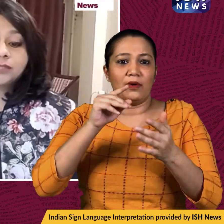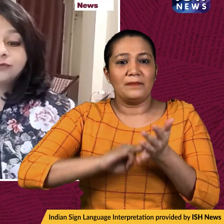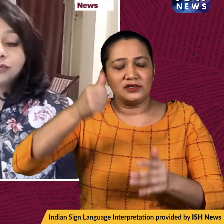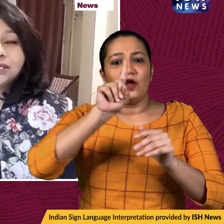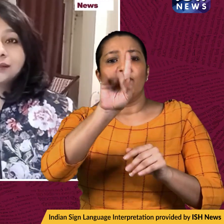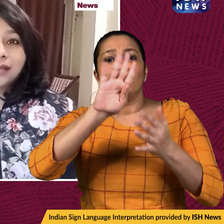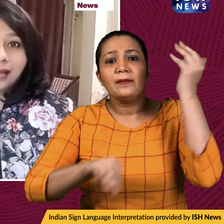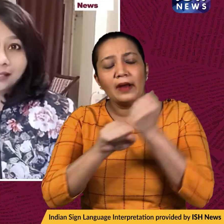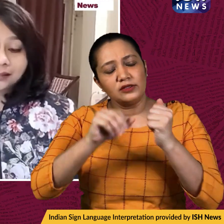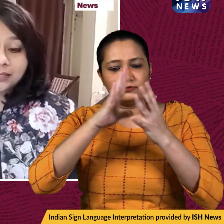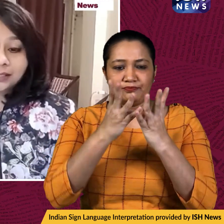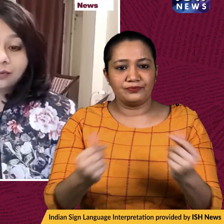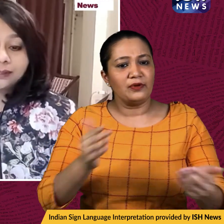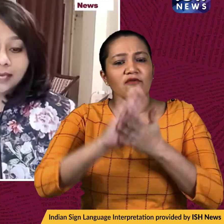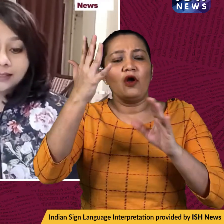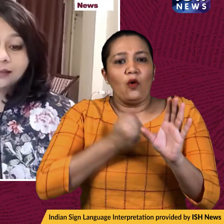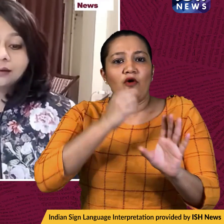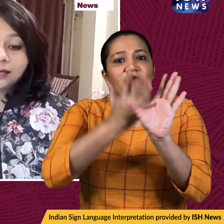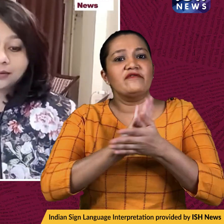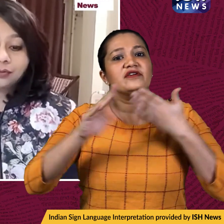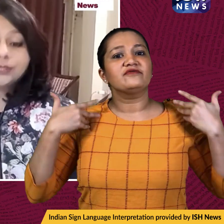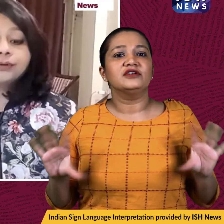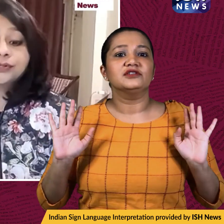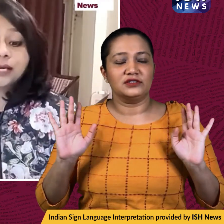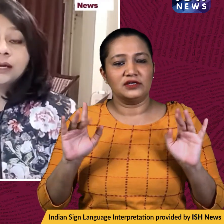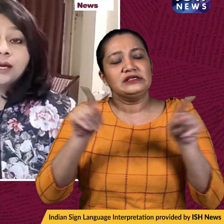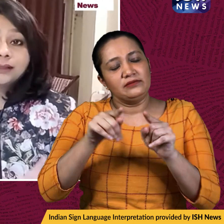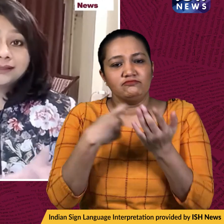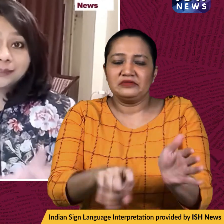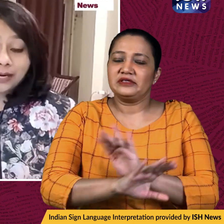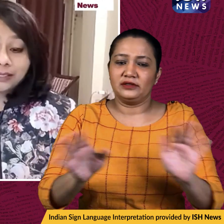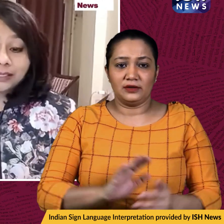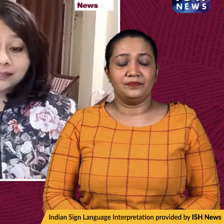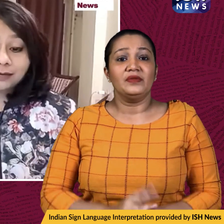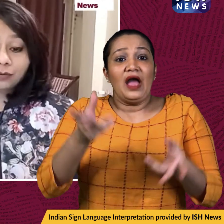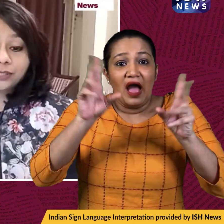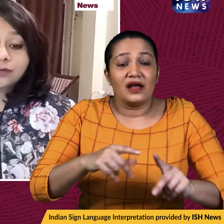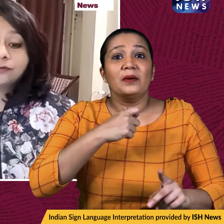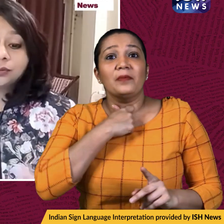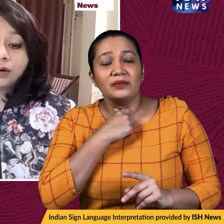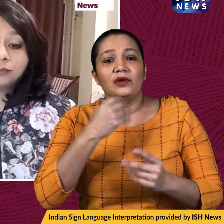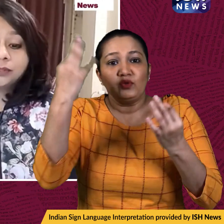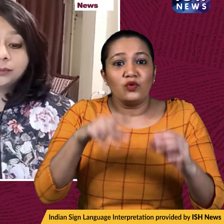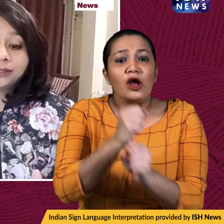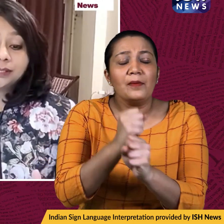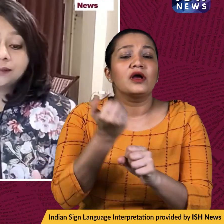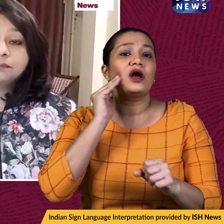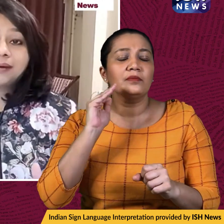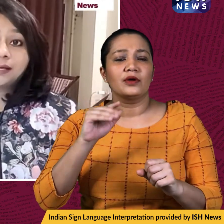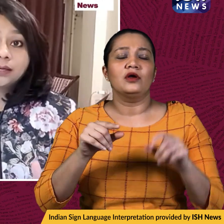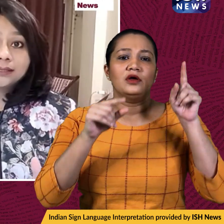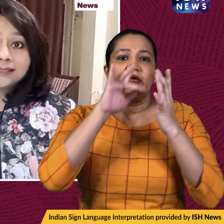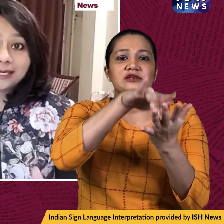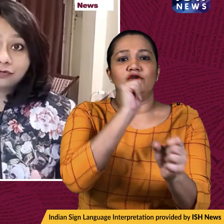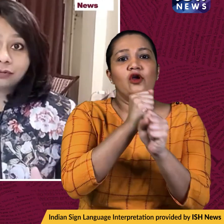assembly from March 14th as tenure is ending," end quote. He also said that the swearing-in ceremony of the new government will be